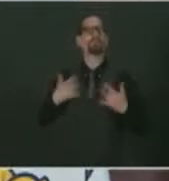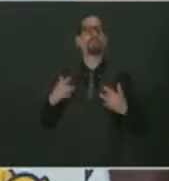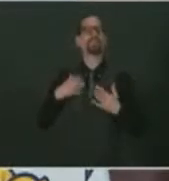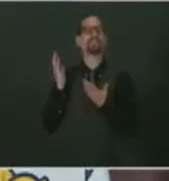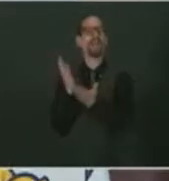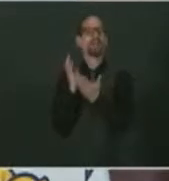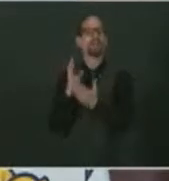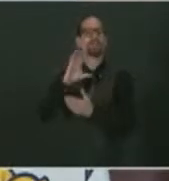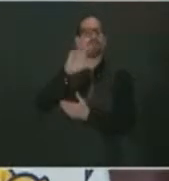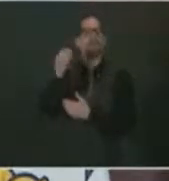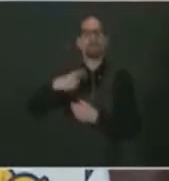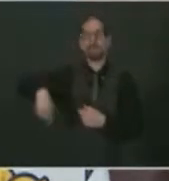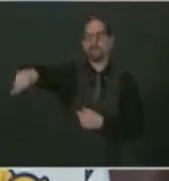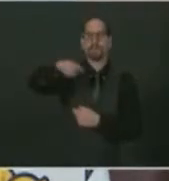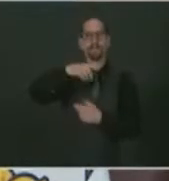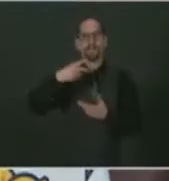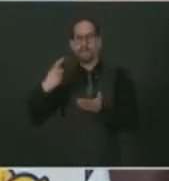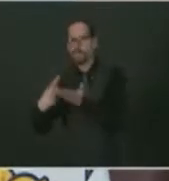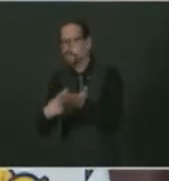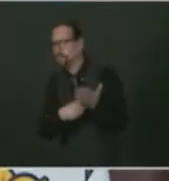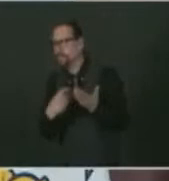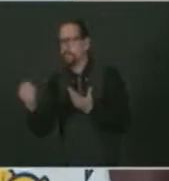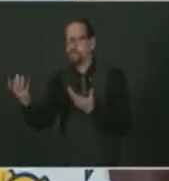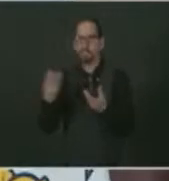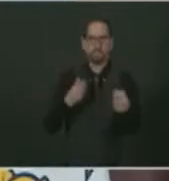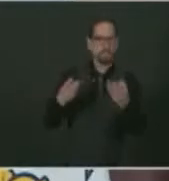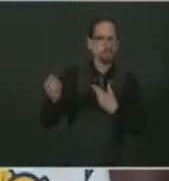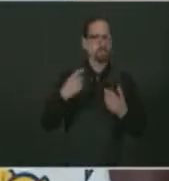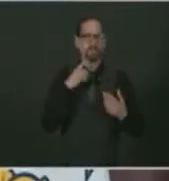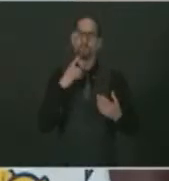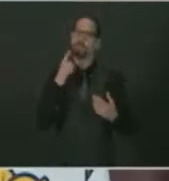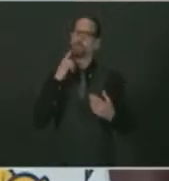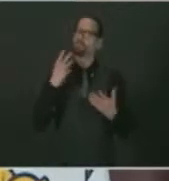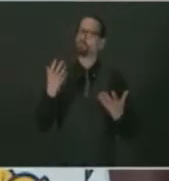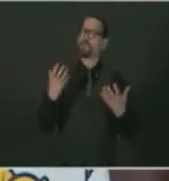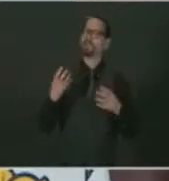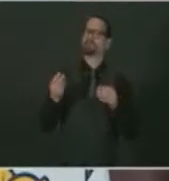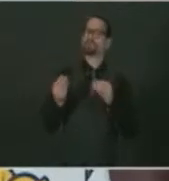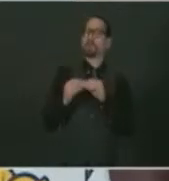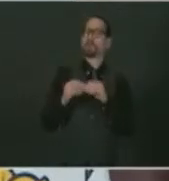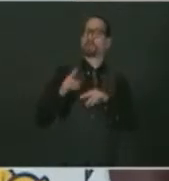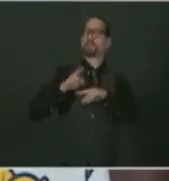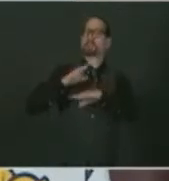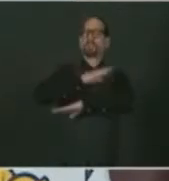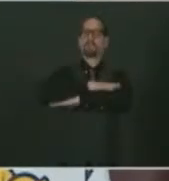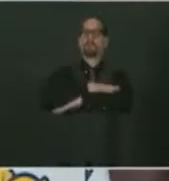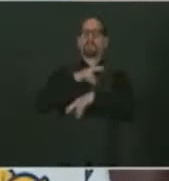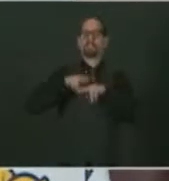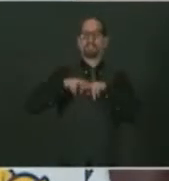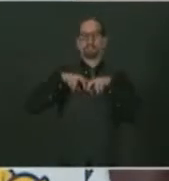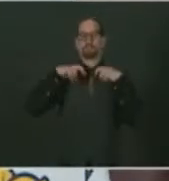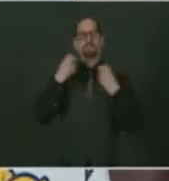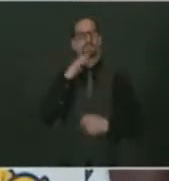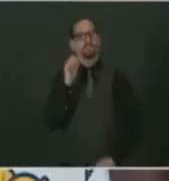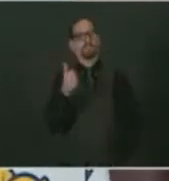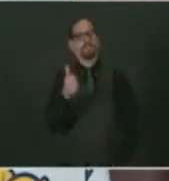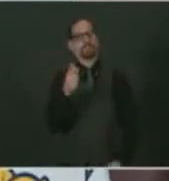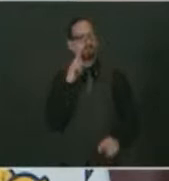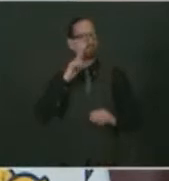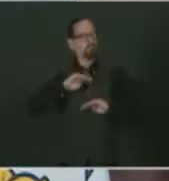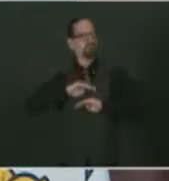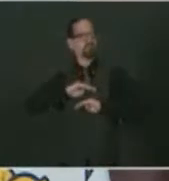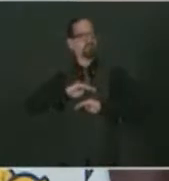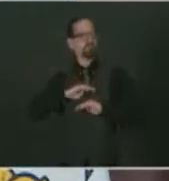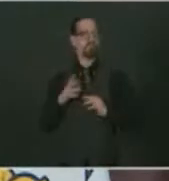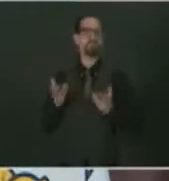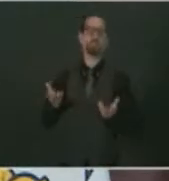sizes, so we're pleased to progress to 10 starting tomorrow. We're also pleased to allow flexibility for restaurants